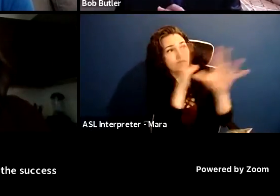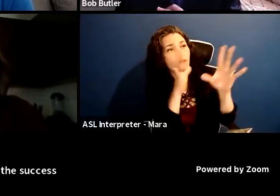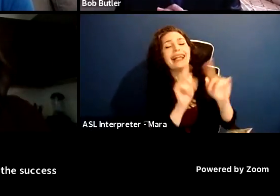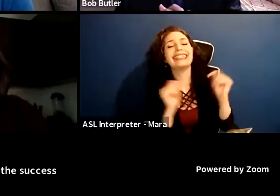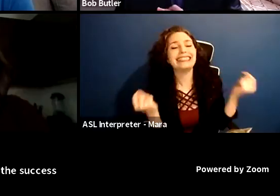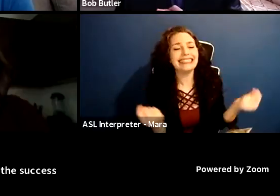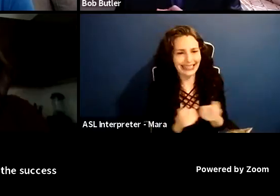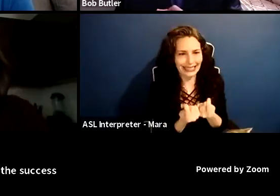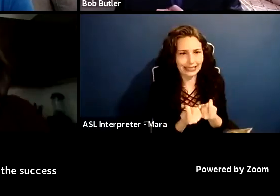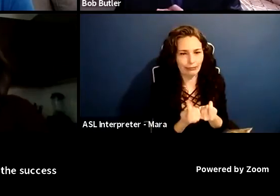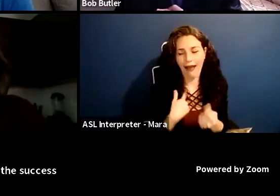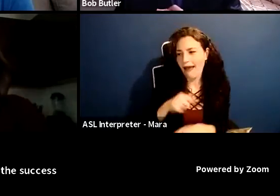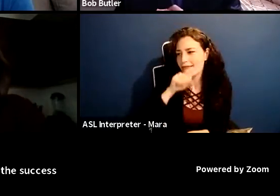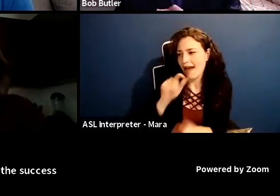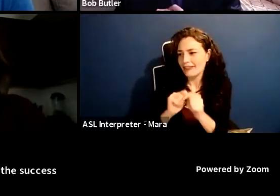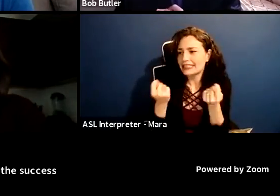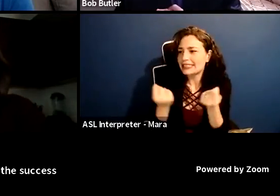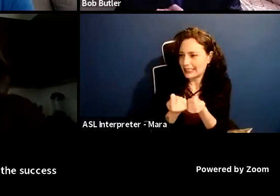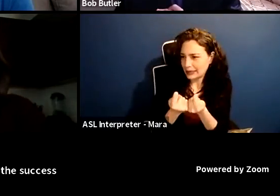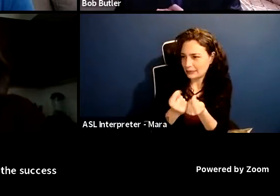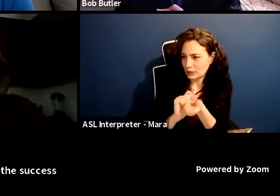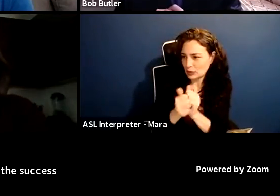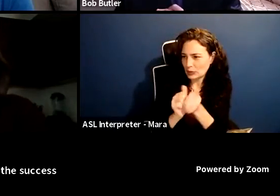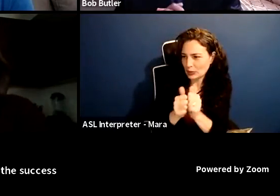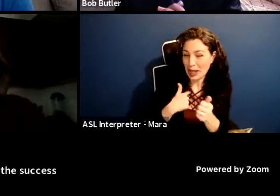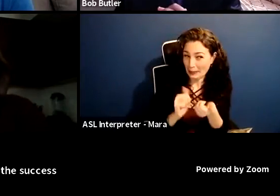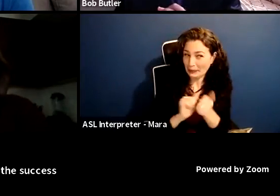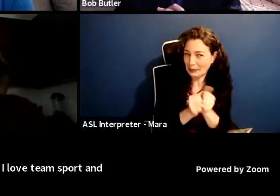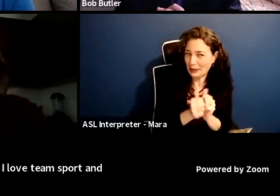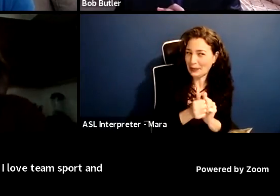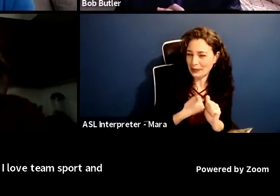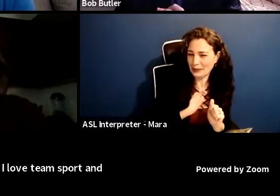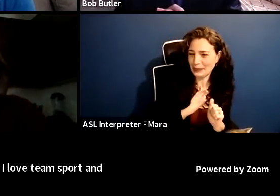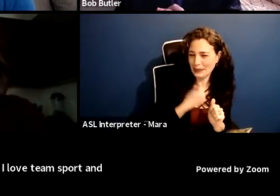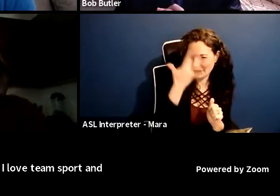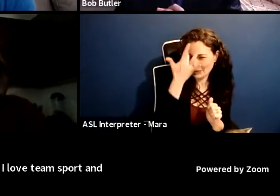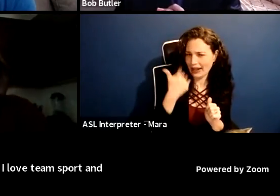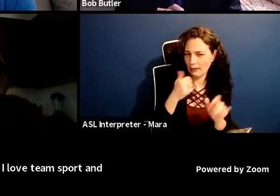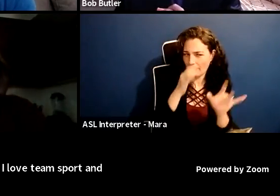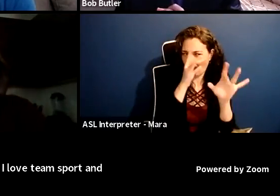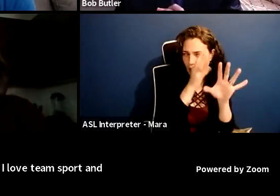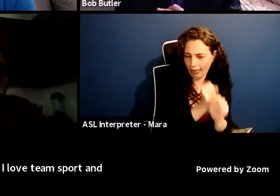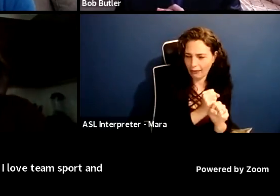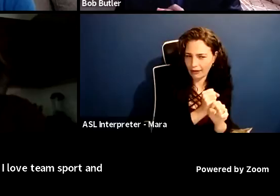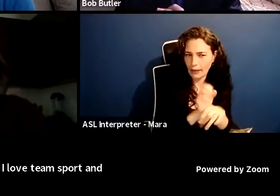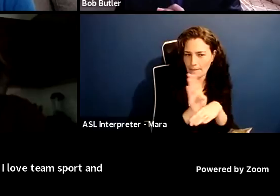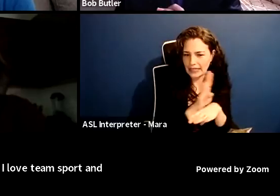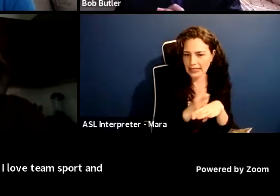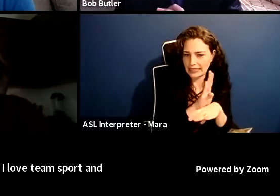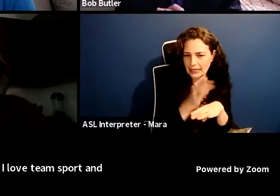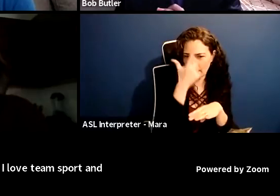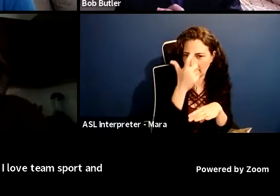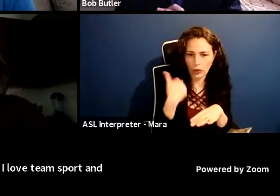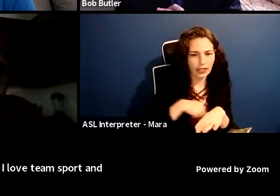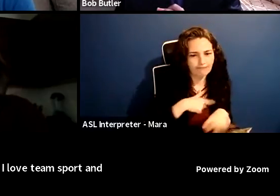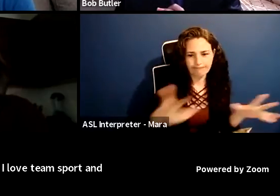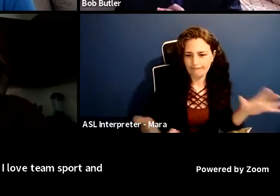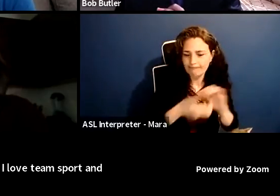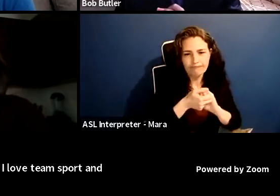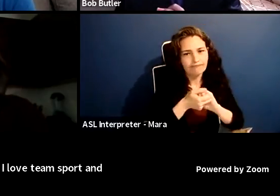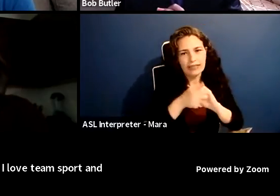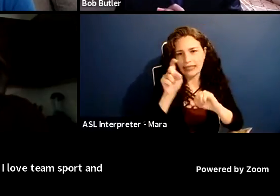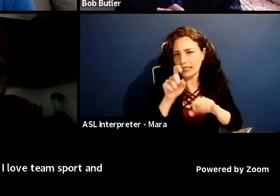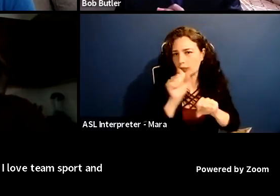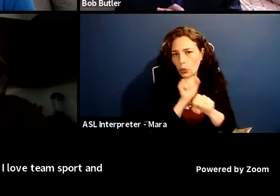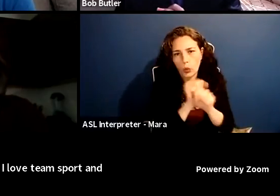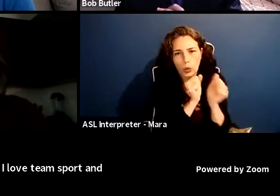sports and I'm pretty competitive. So that's also why I was drawn to this business, is that people really have to work together, and you